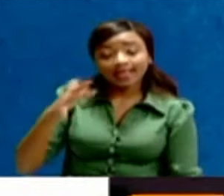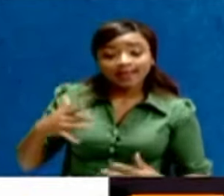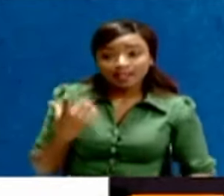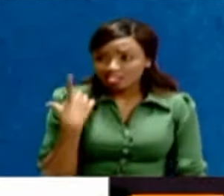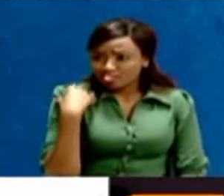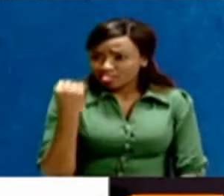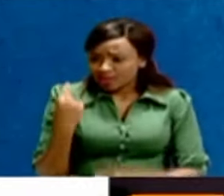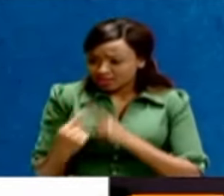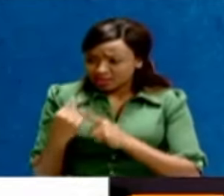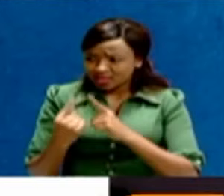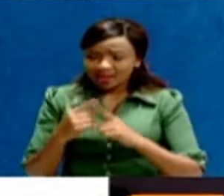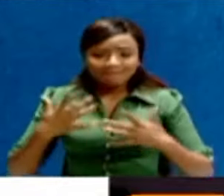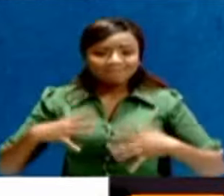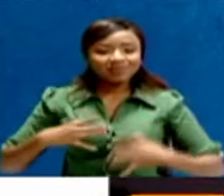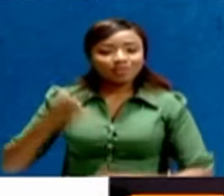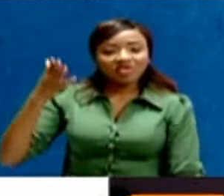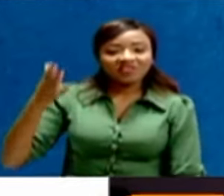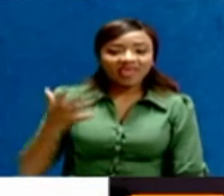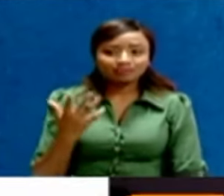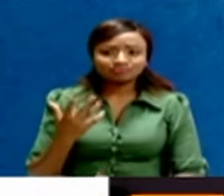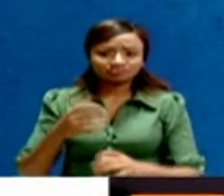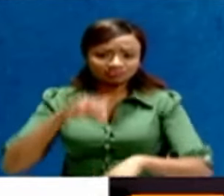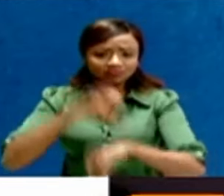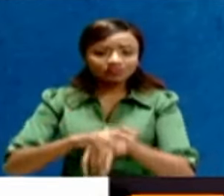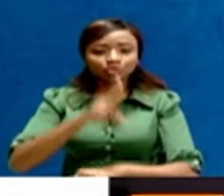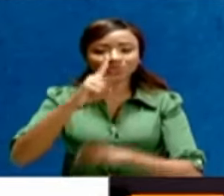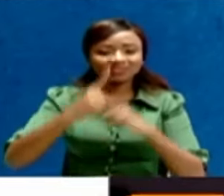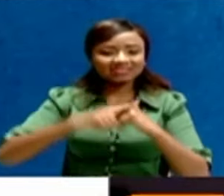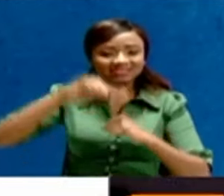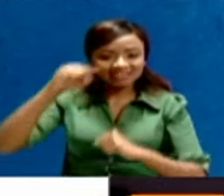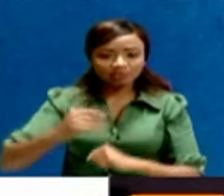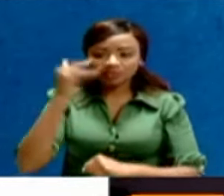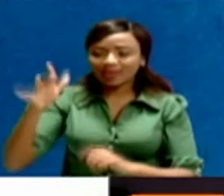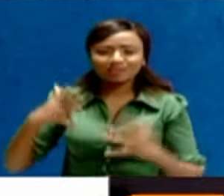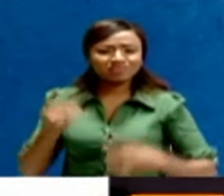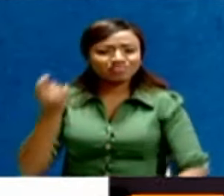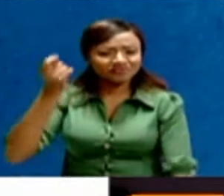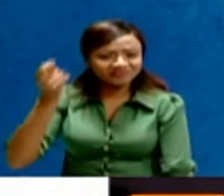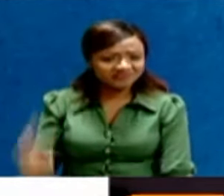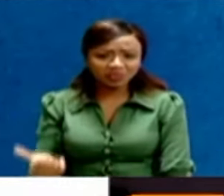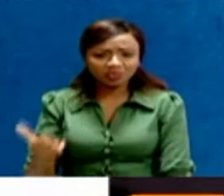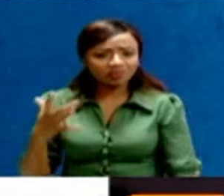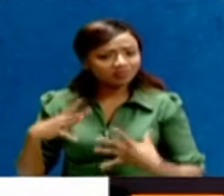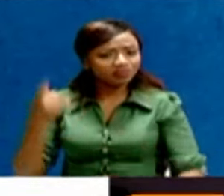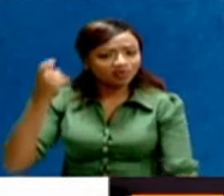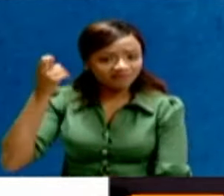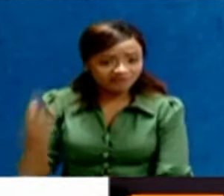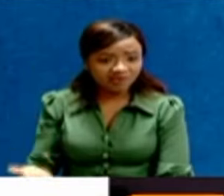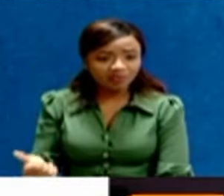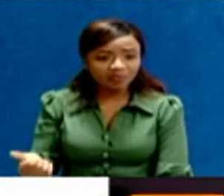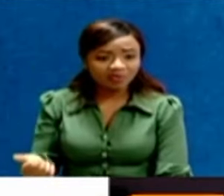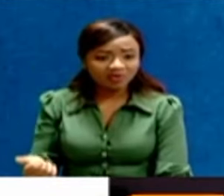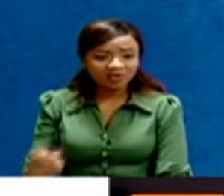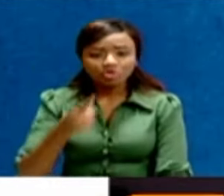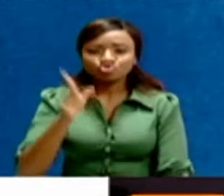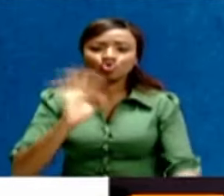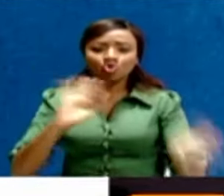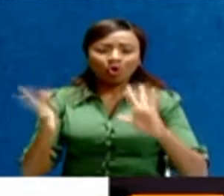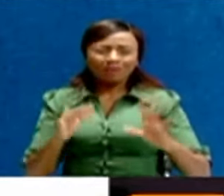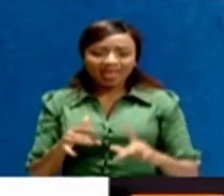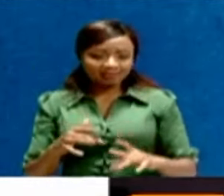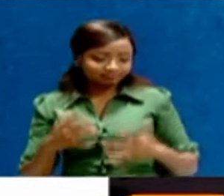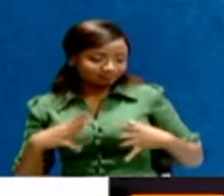last few years, the per capita was 26,000 because their population is very few. They are very few people. You know, you cannot compare